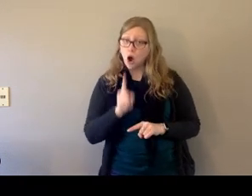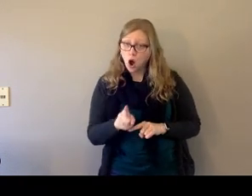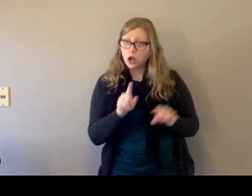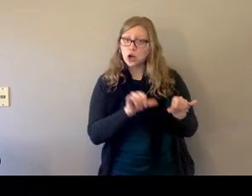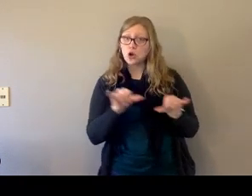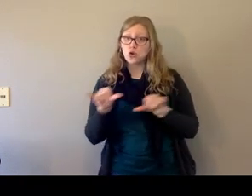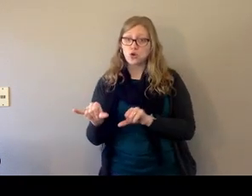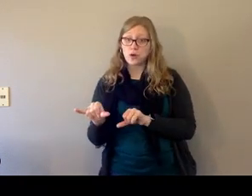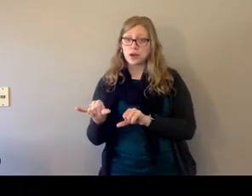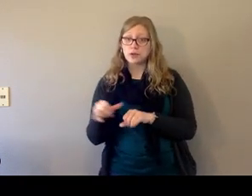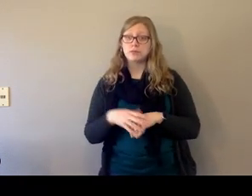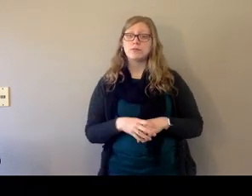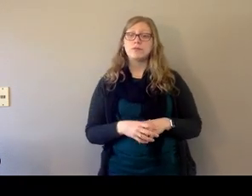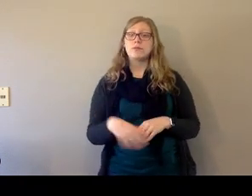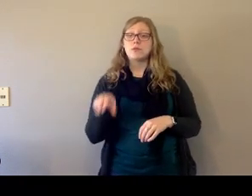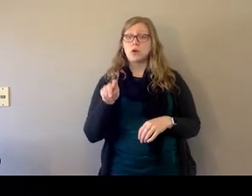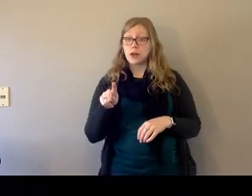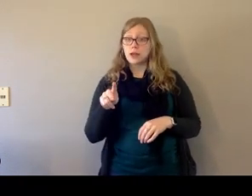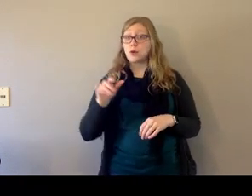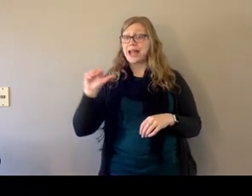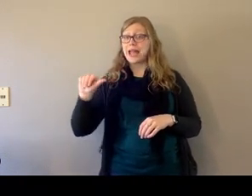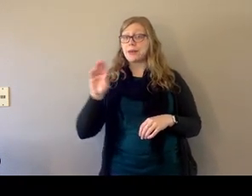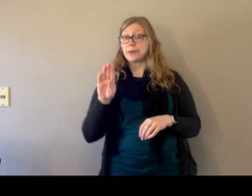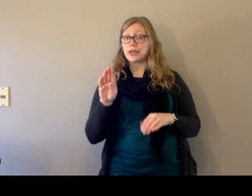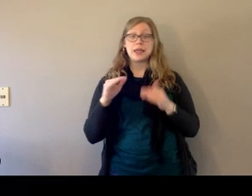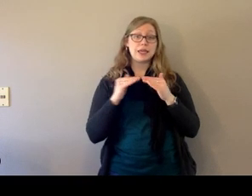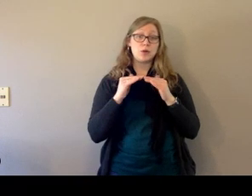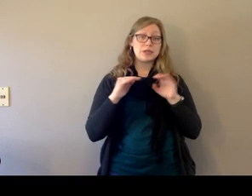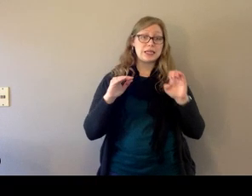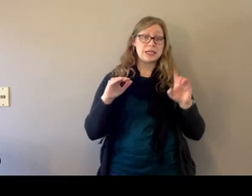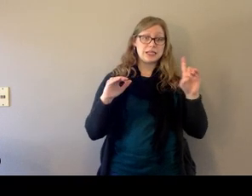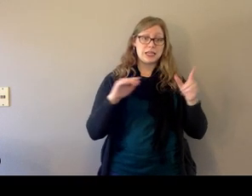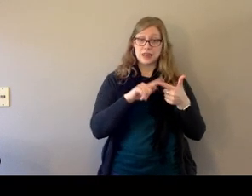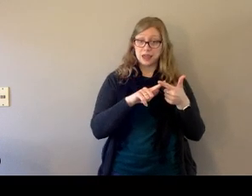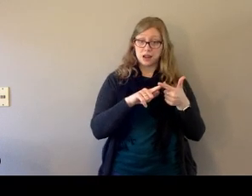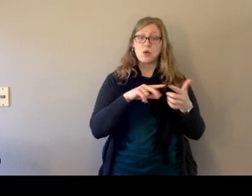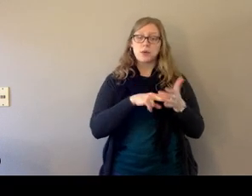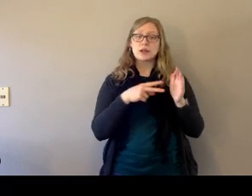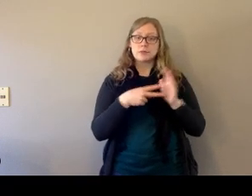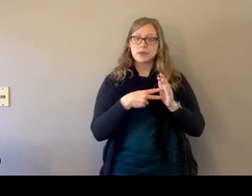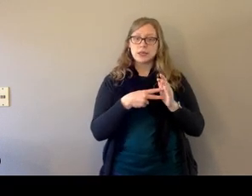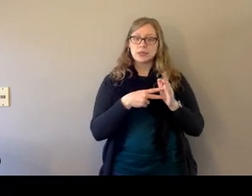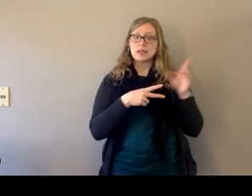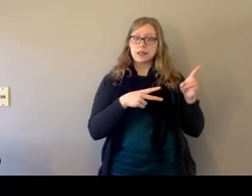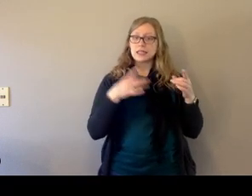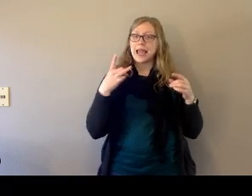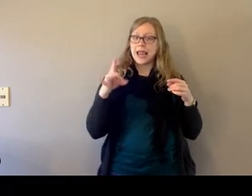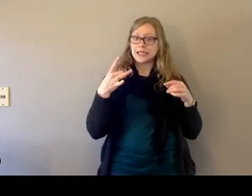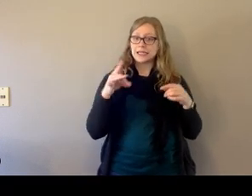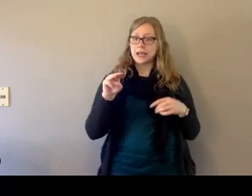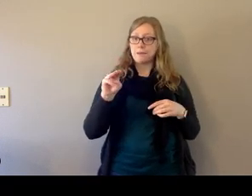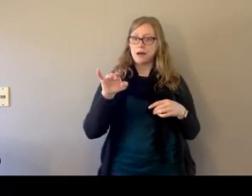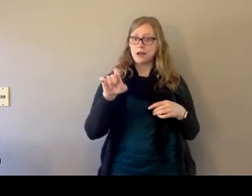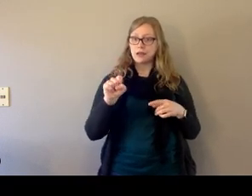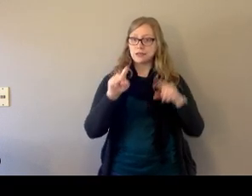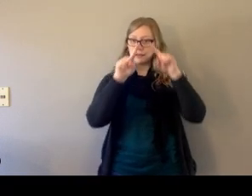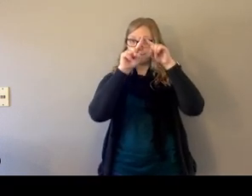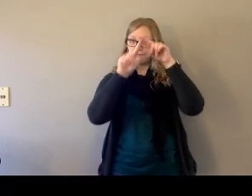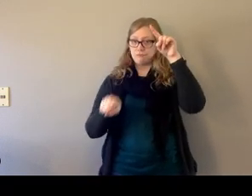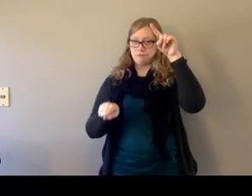then, which equals 18. So it's 18 miles is that distance from A to B.